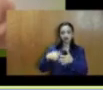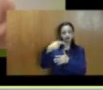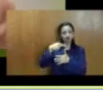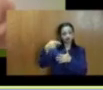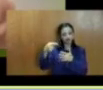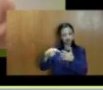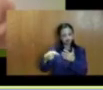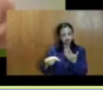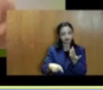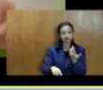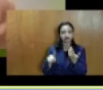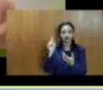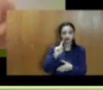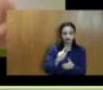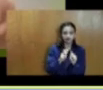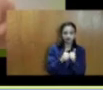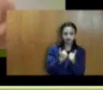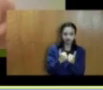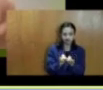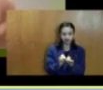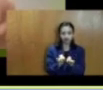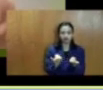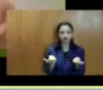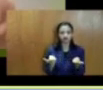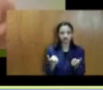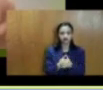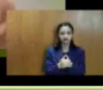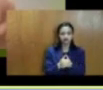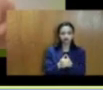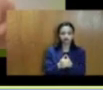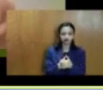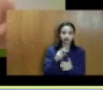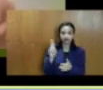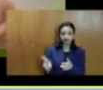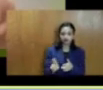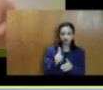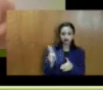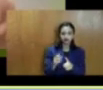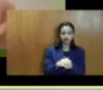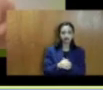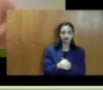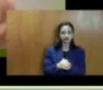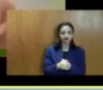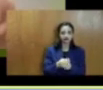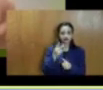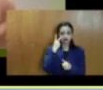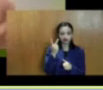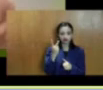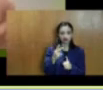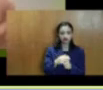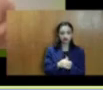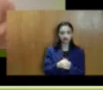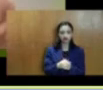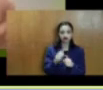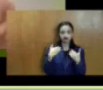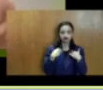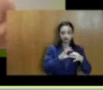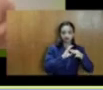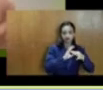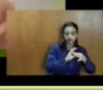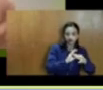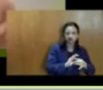what fabrics, how were they made, what thread was used. So you have to have a really good relationship with your